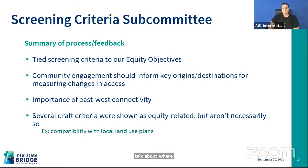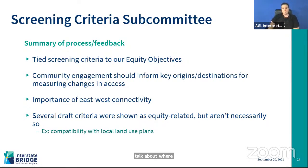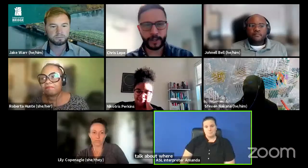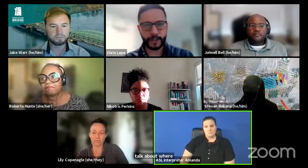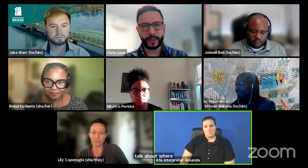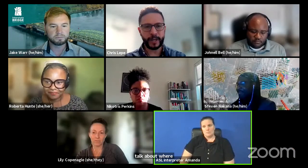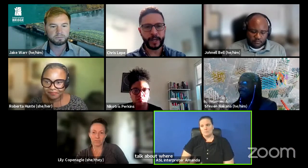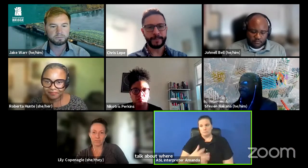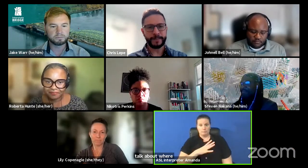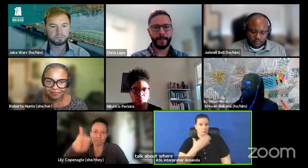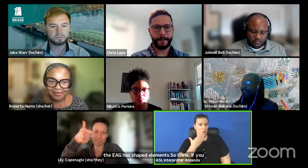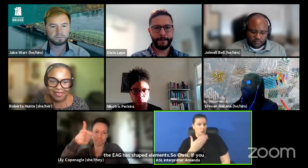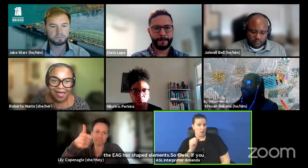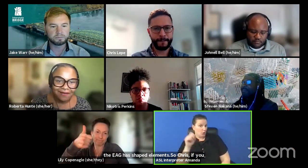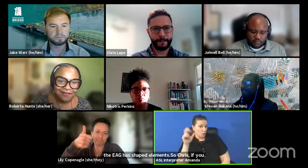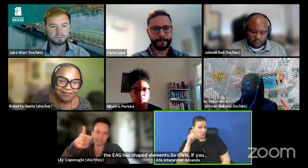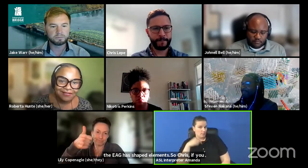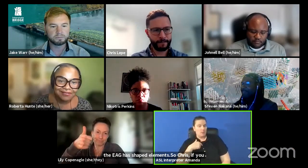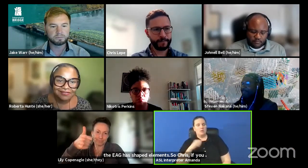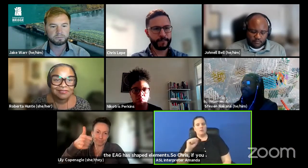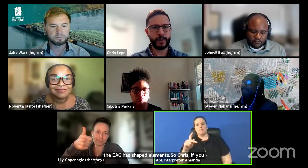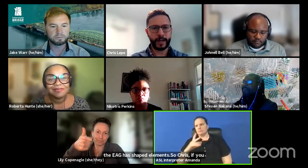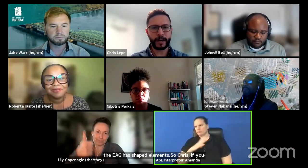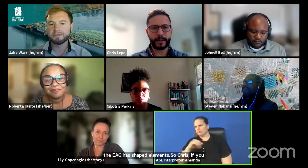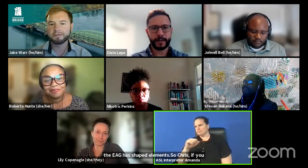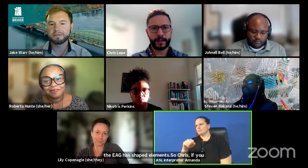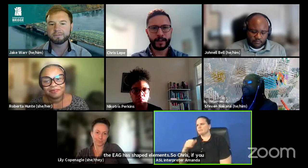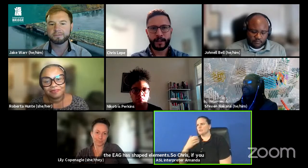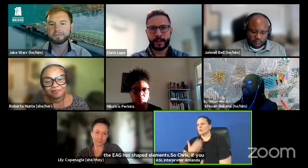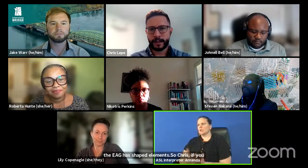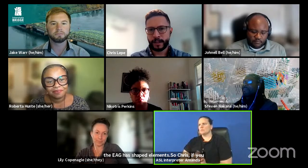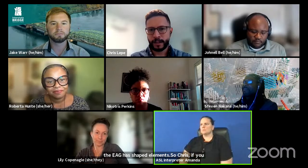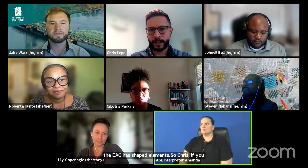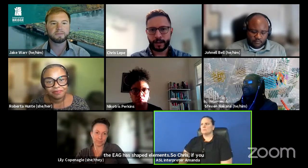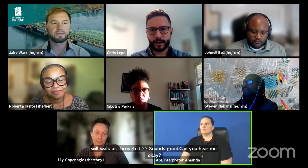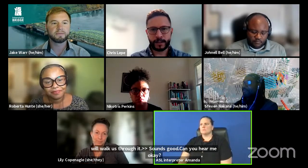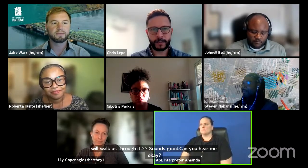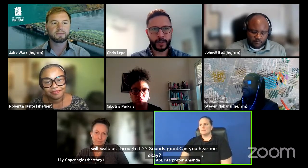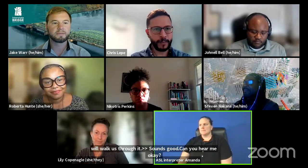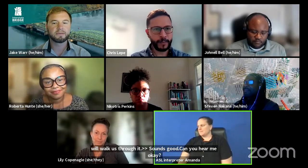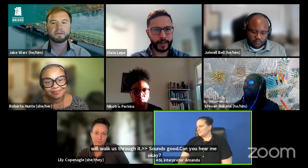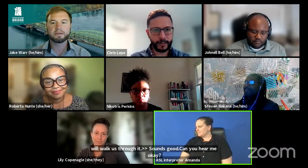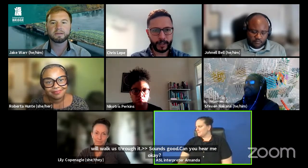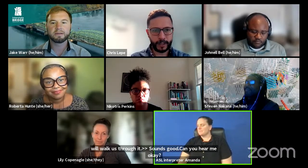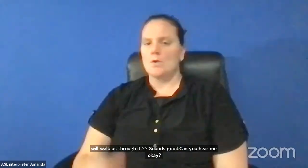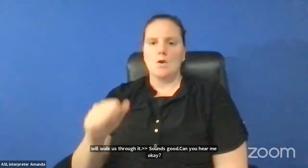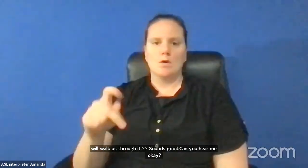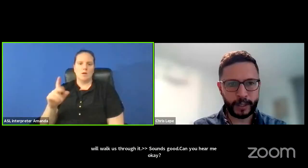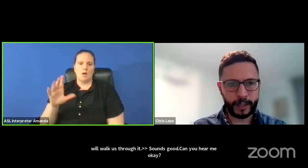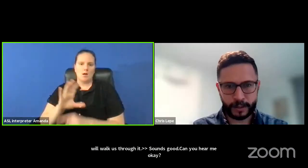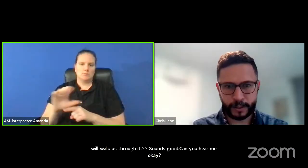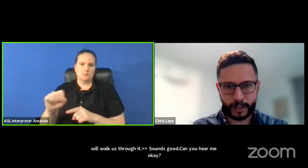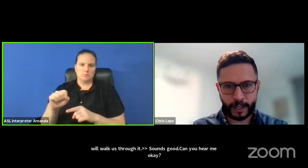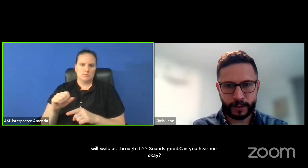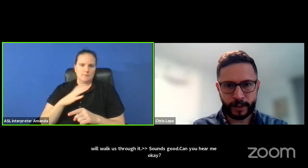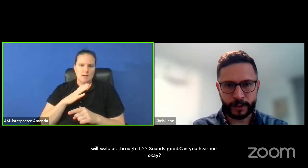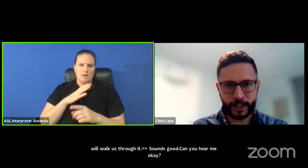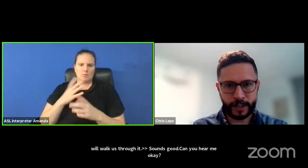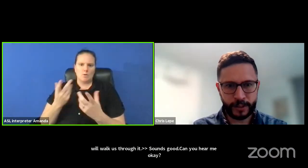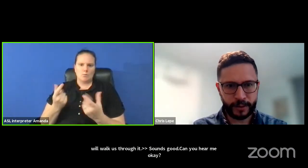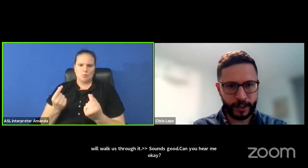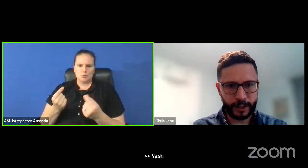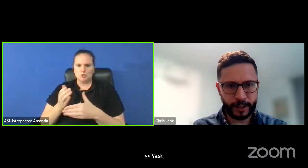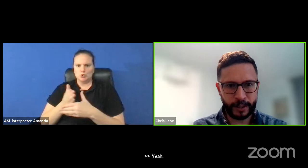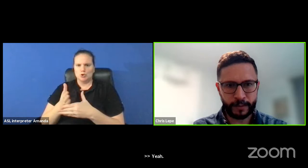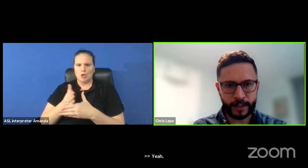Sounds good. Can you hear me okay? Yeah. All right. Awesome. So I think what I'm going to do is do a little